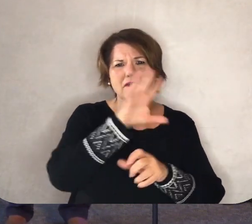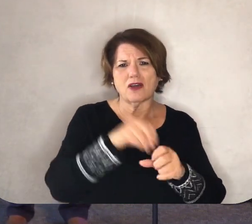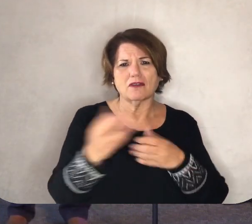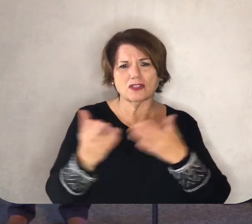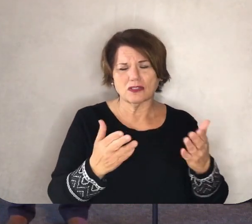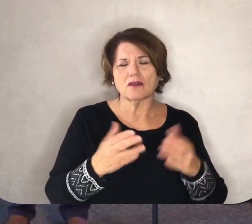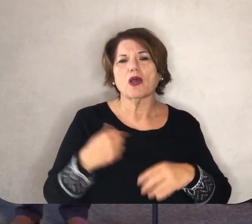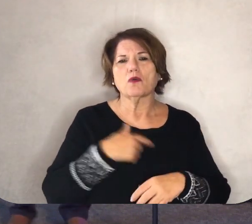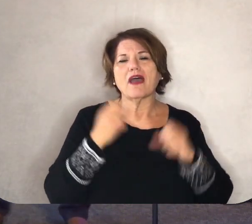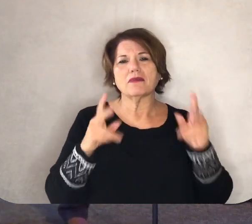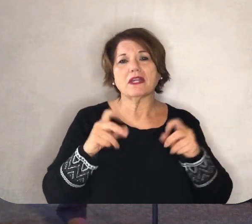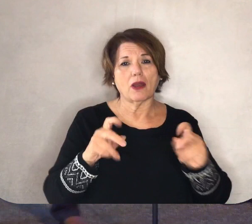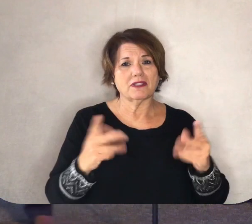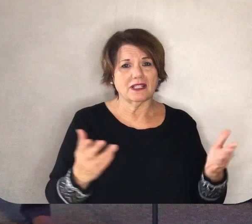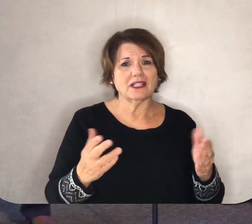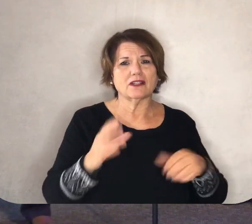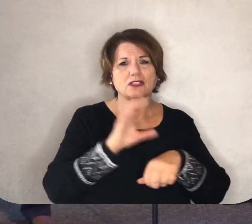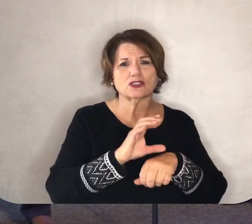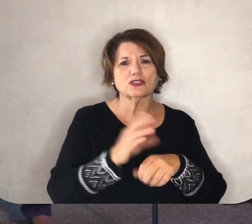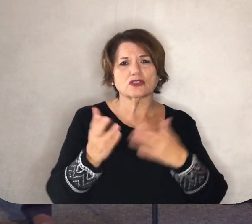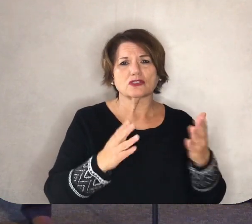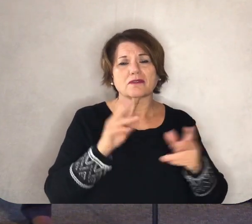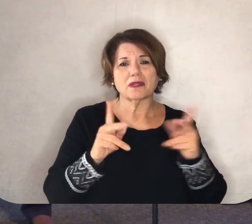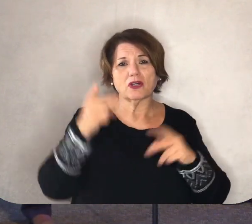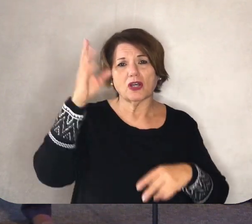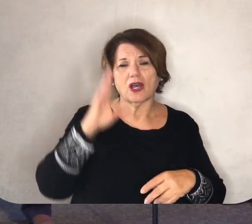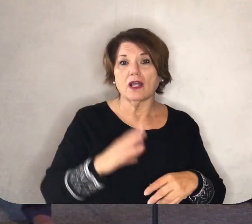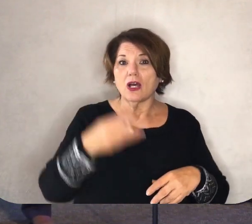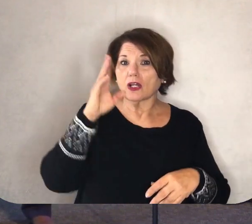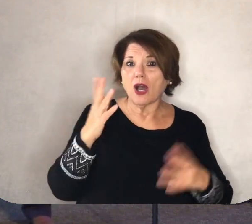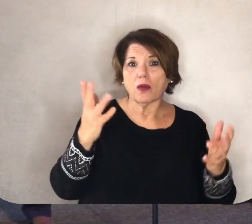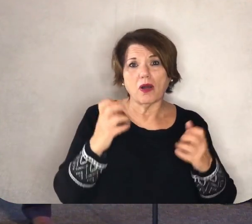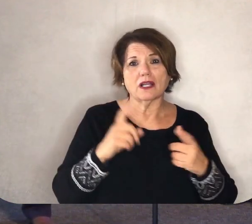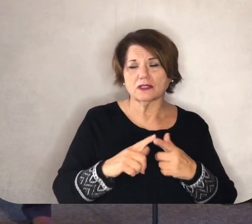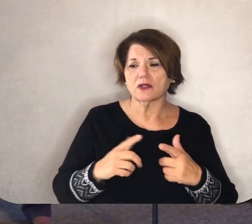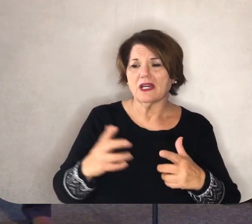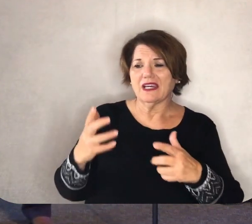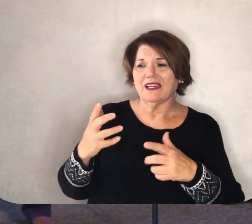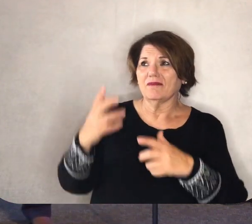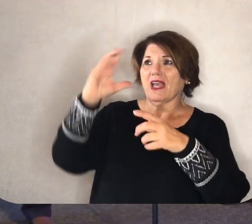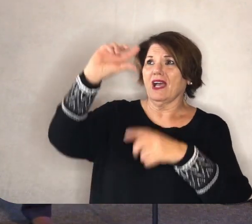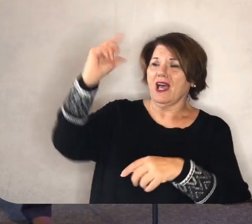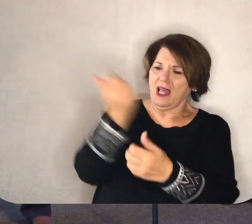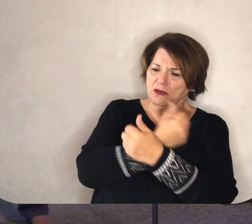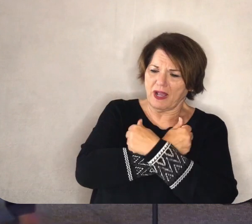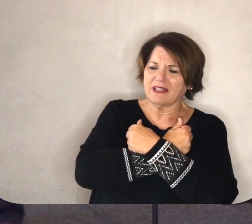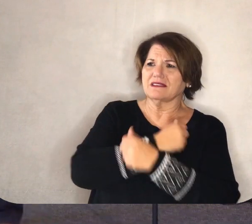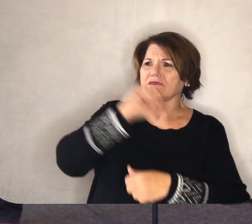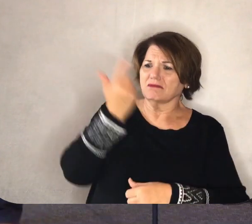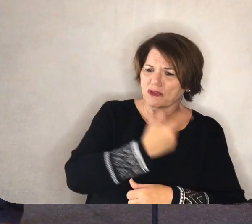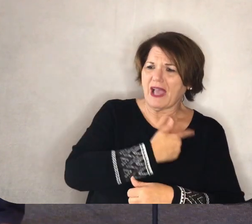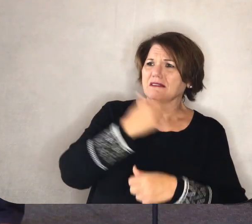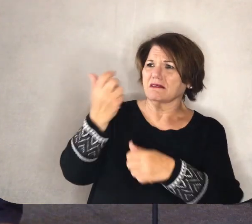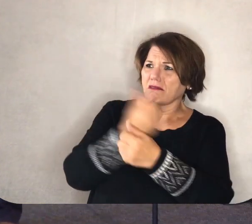life of the church. But most importantly, God wants us to not just take the love and grace that he's given us, but he actually wants us to